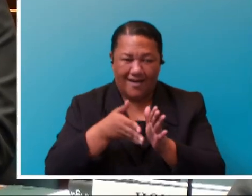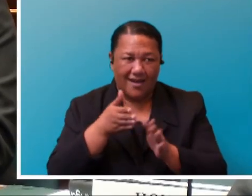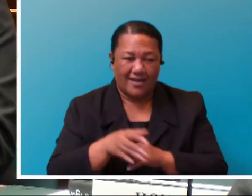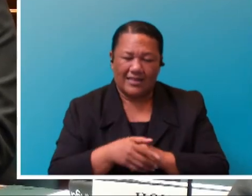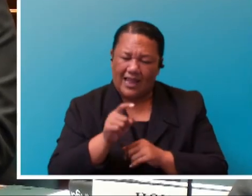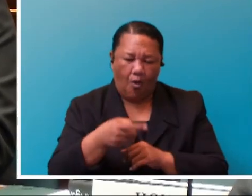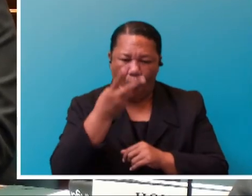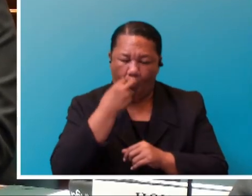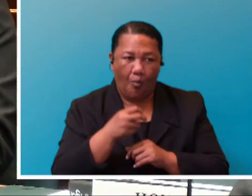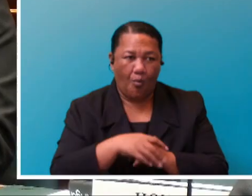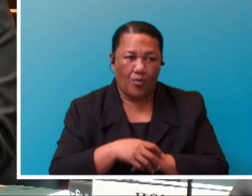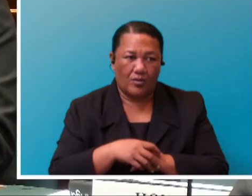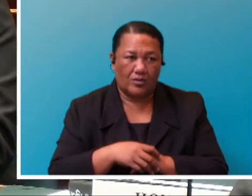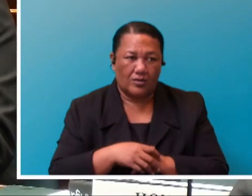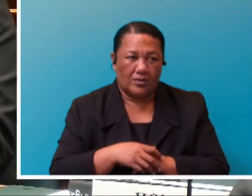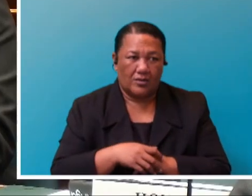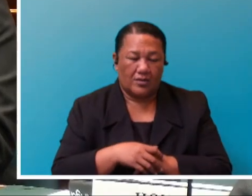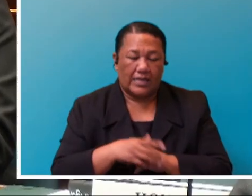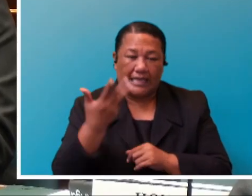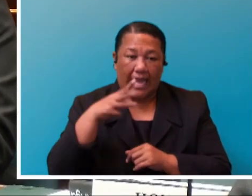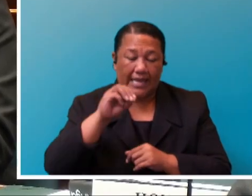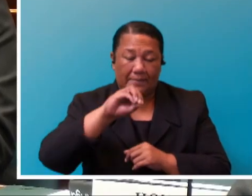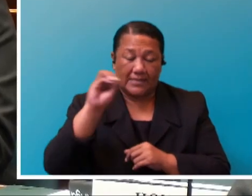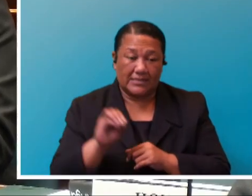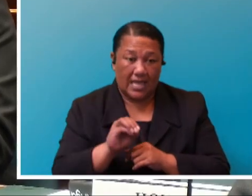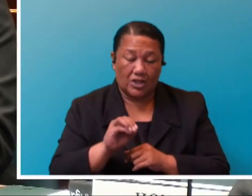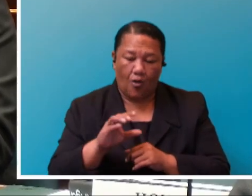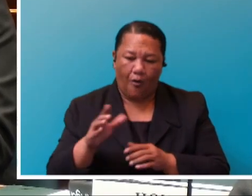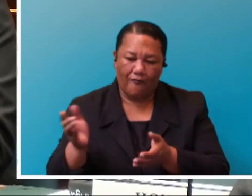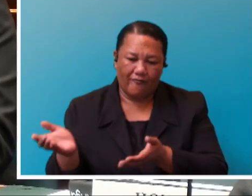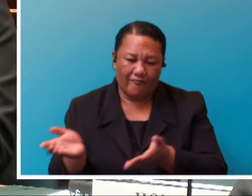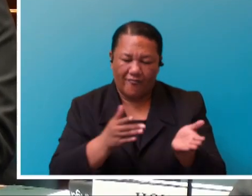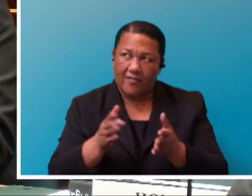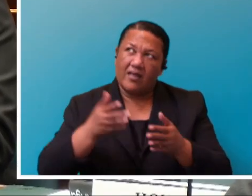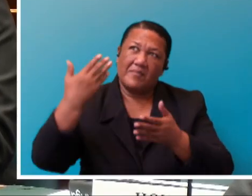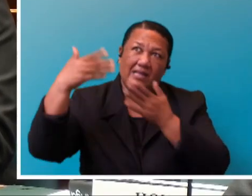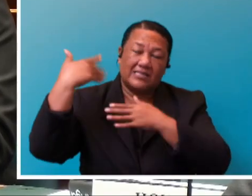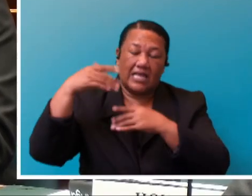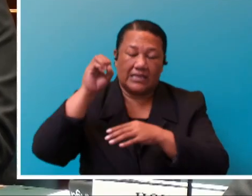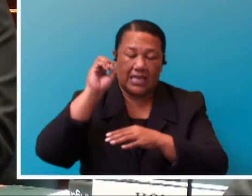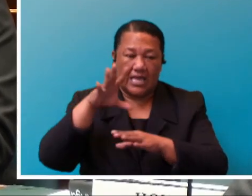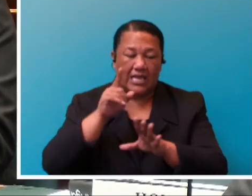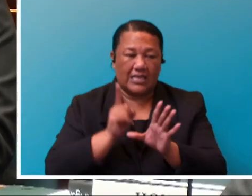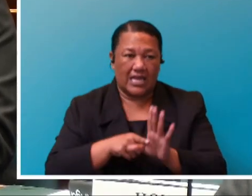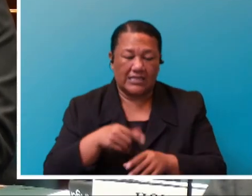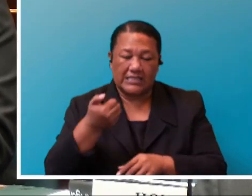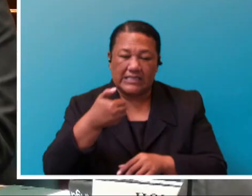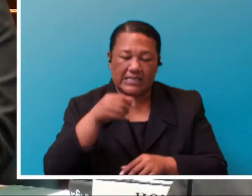sharply from over 90% of deliveries in the past decades to just 6% in